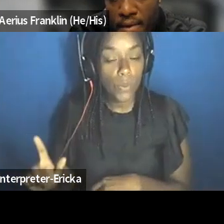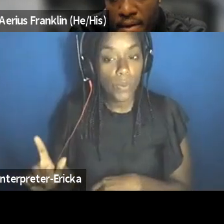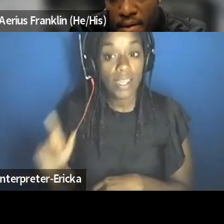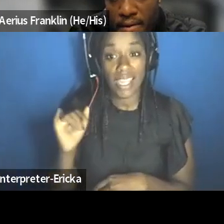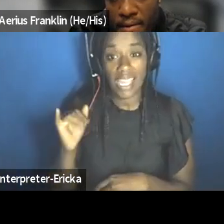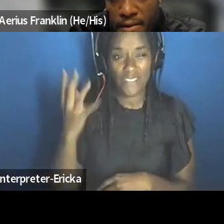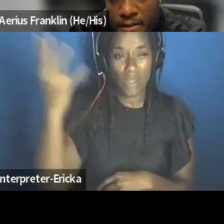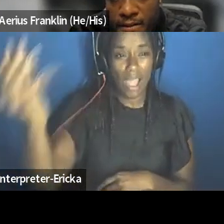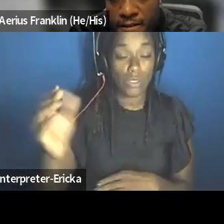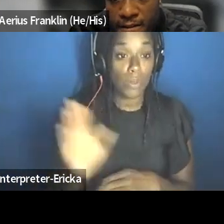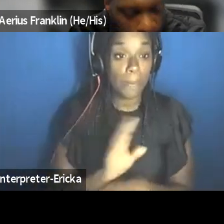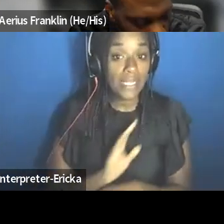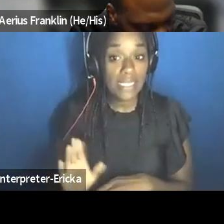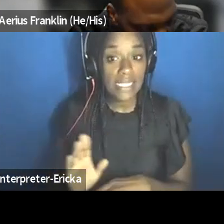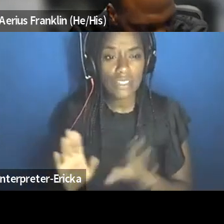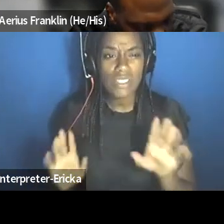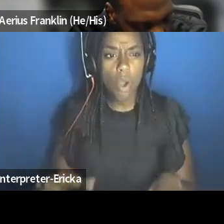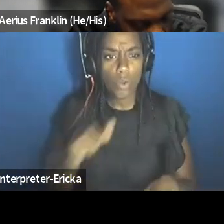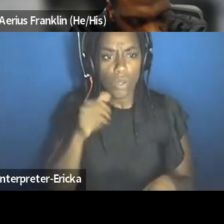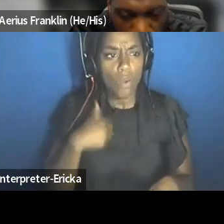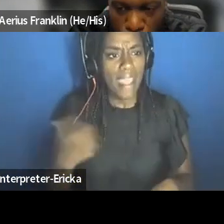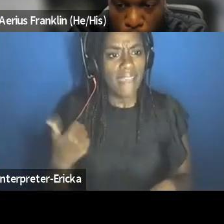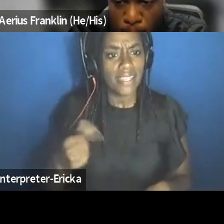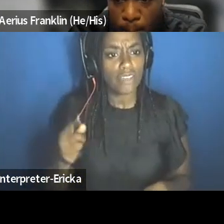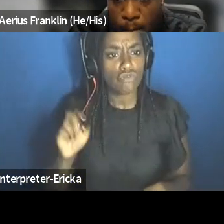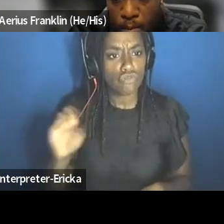business and you're like, hey, you know what? You don't have grab bars. You don't have, you